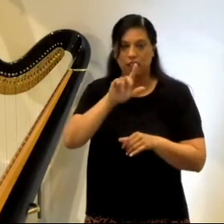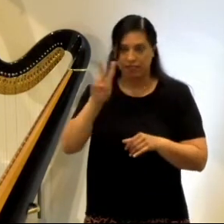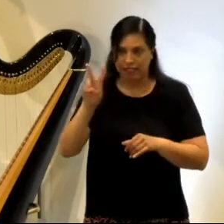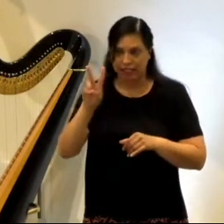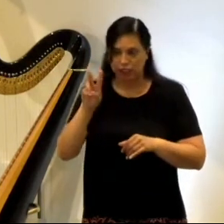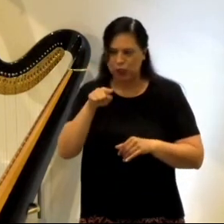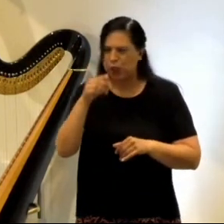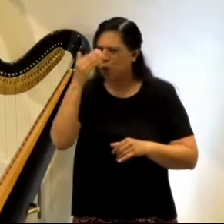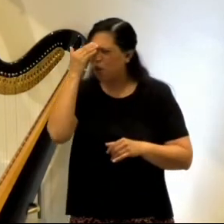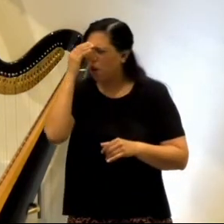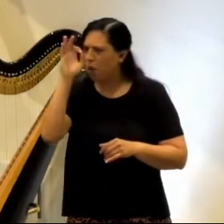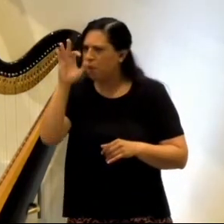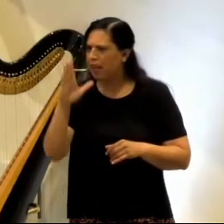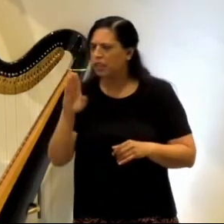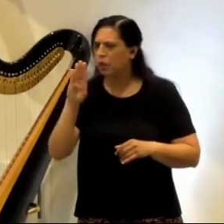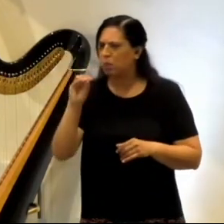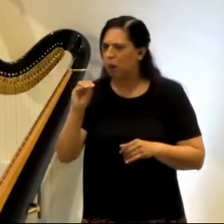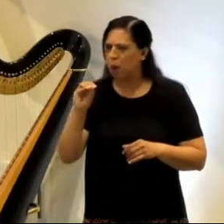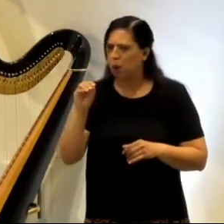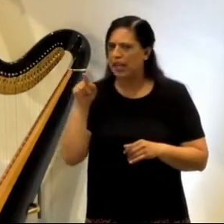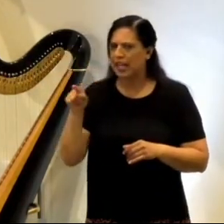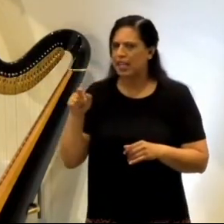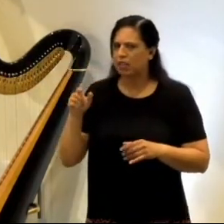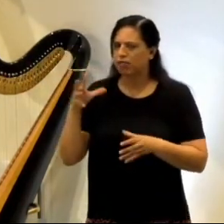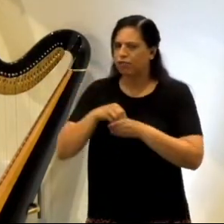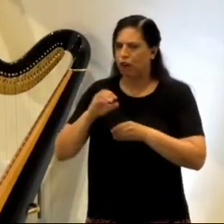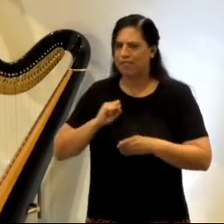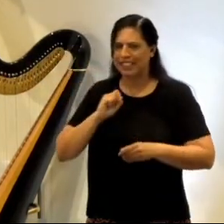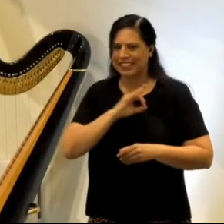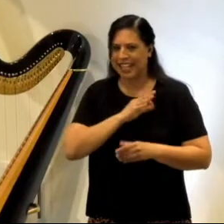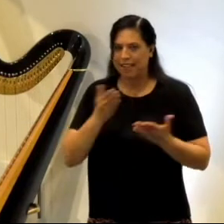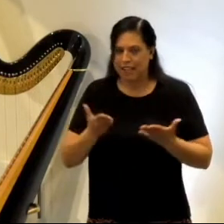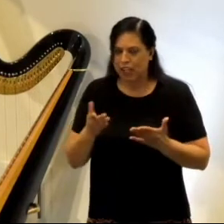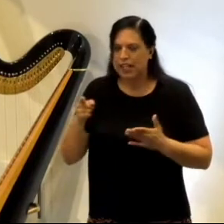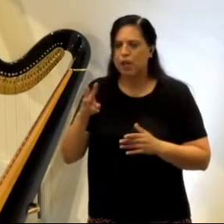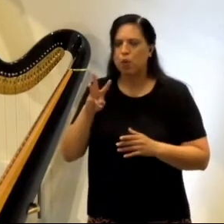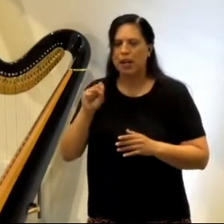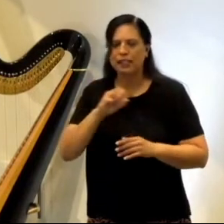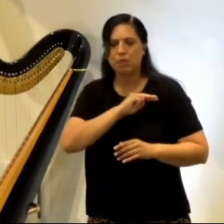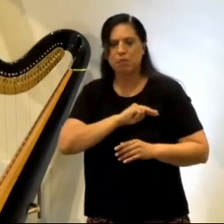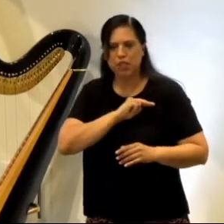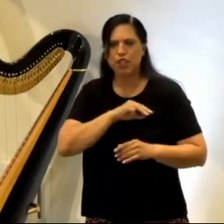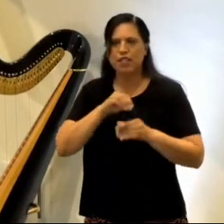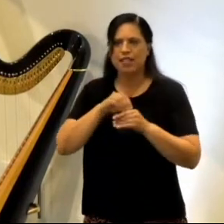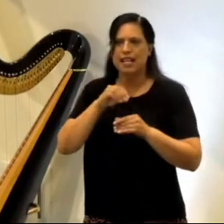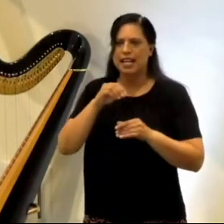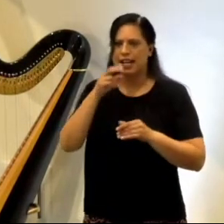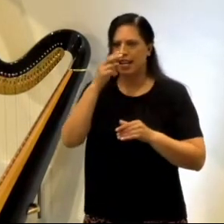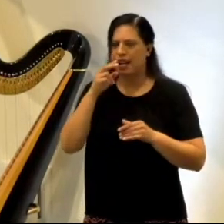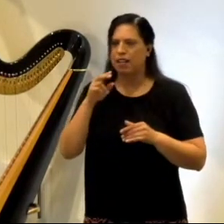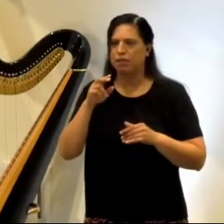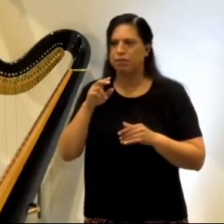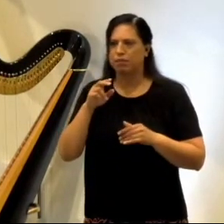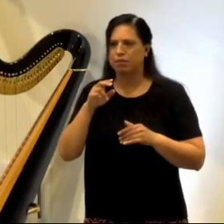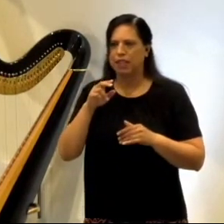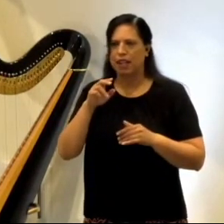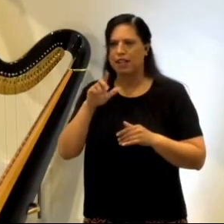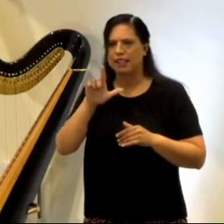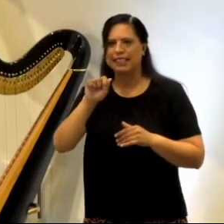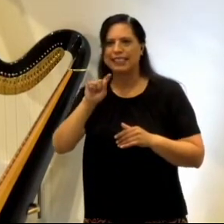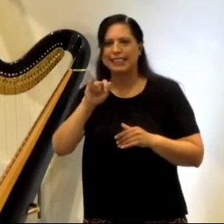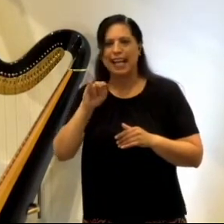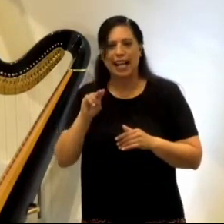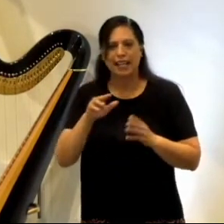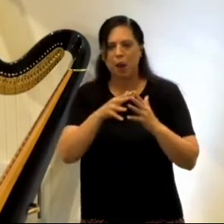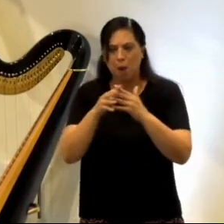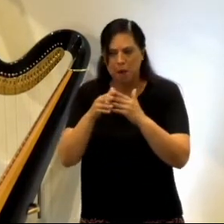was on staff here for several years, served as a missionary in Latin America for a few decades with his wife Barb, and he's really